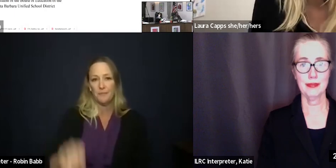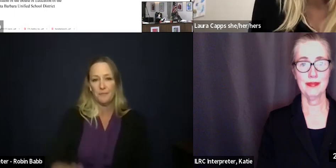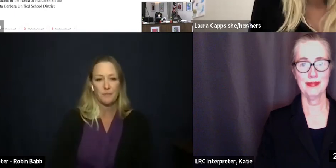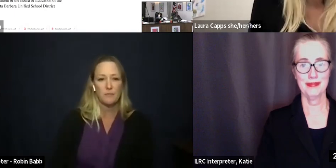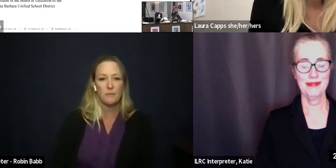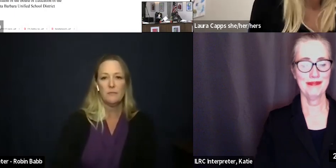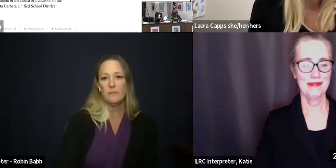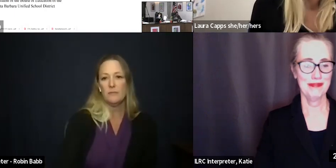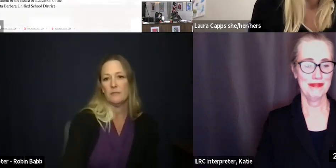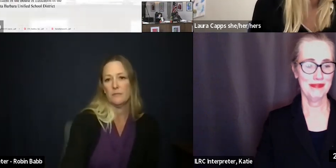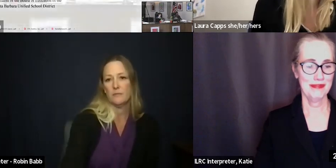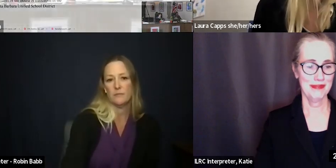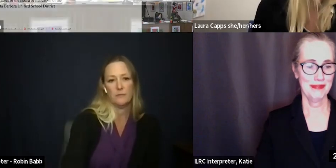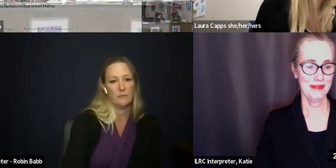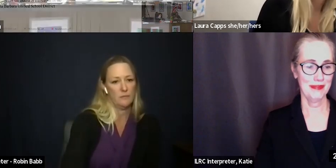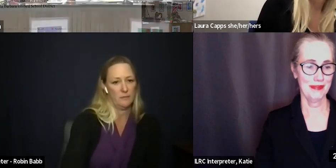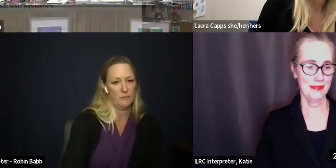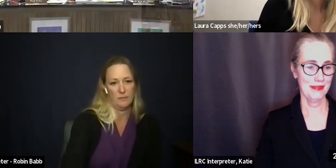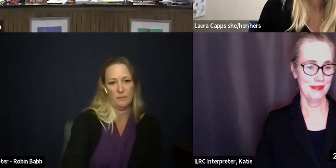thank you so much